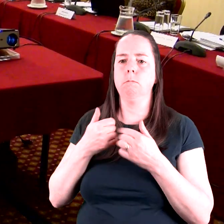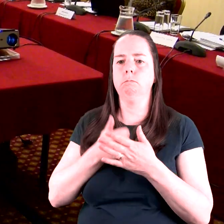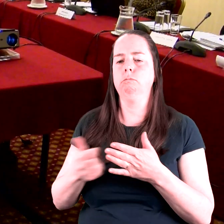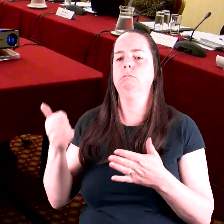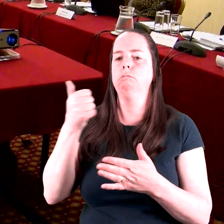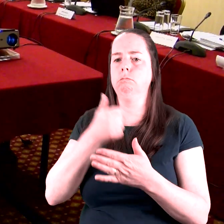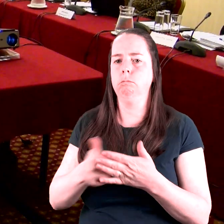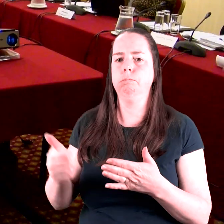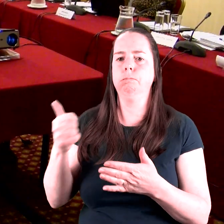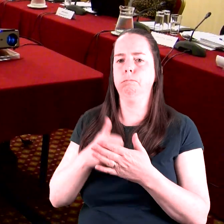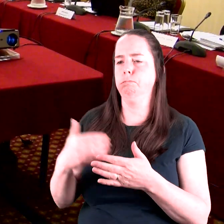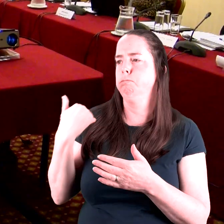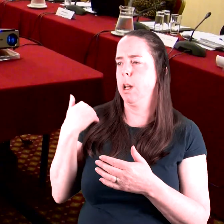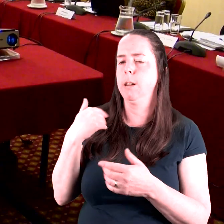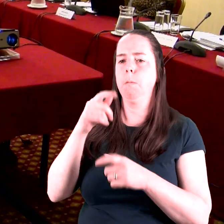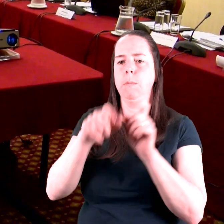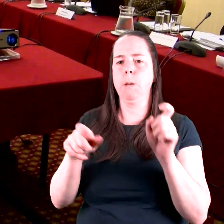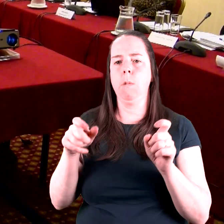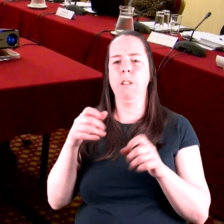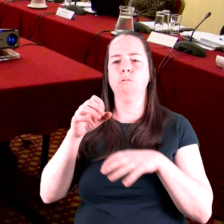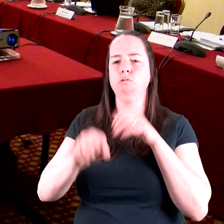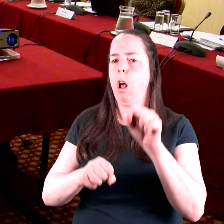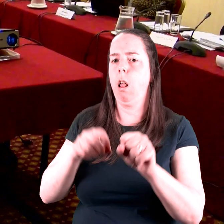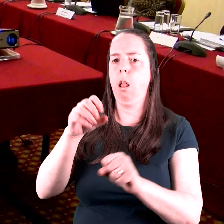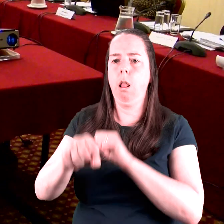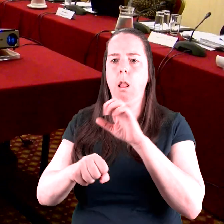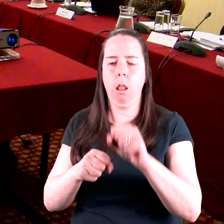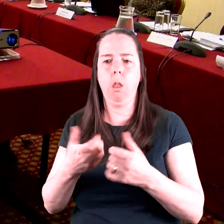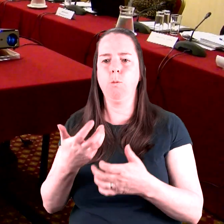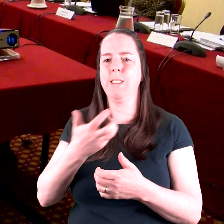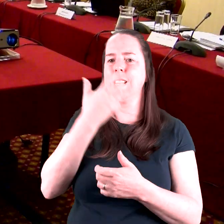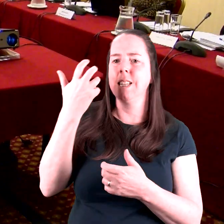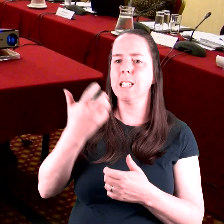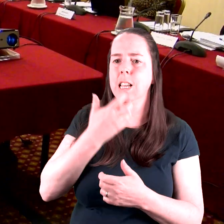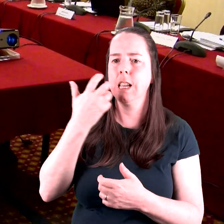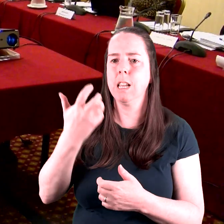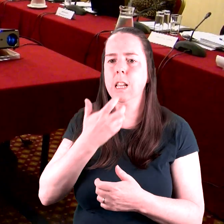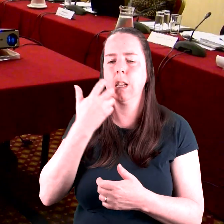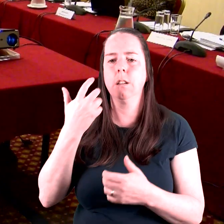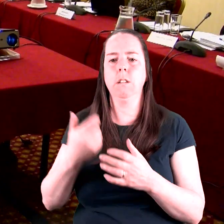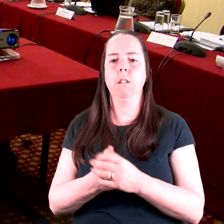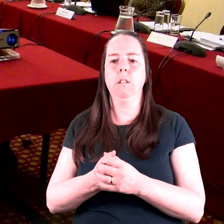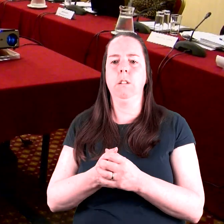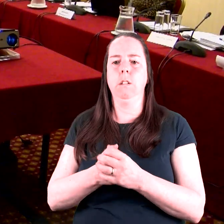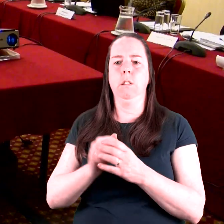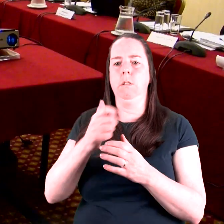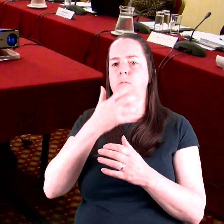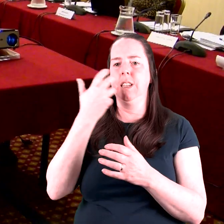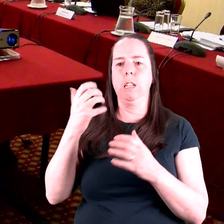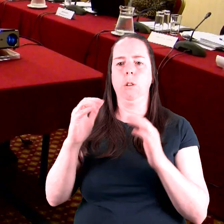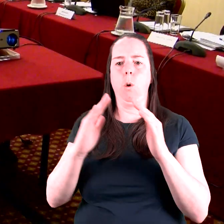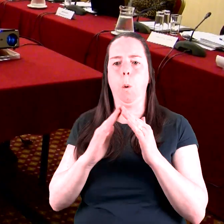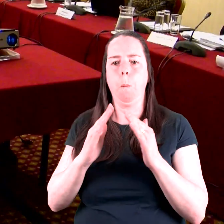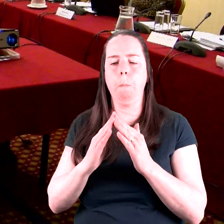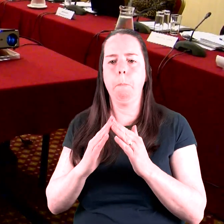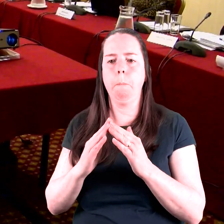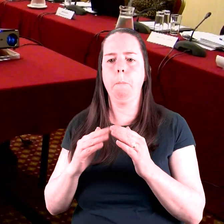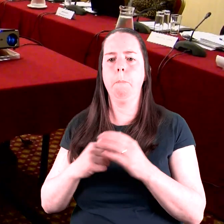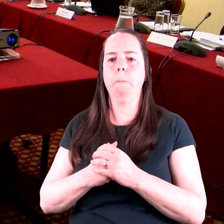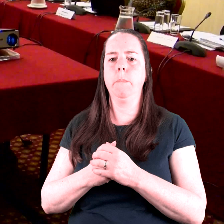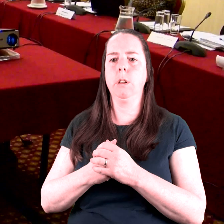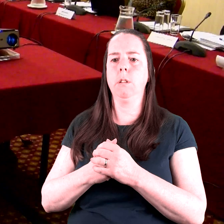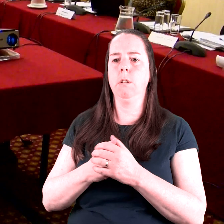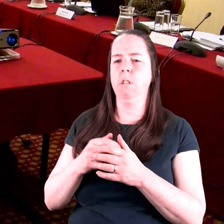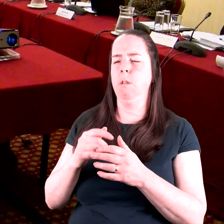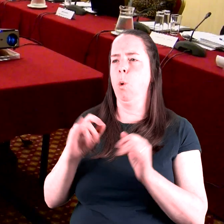constantly reminded of the struggles that people are experiencing right now with, you know,